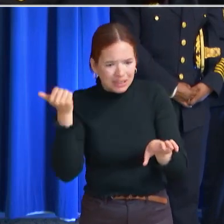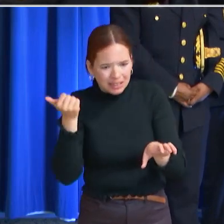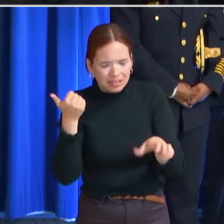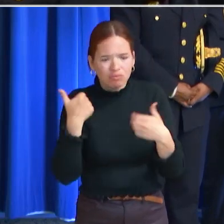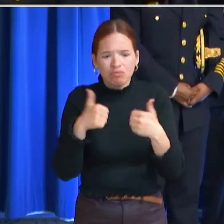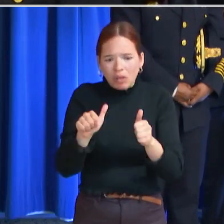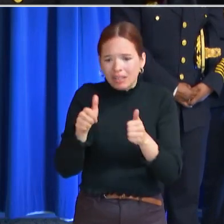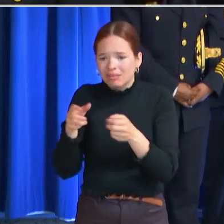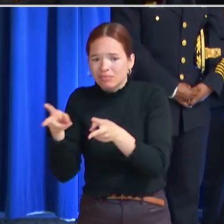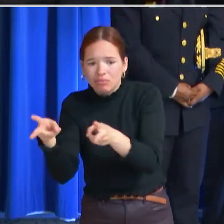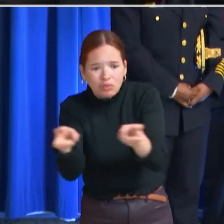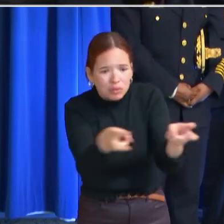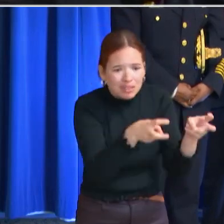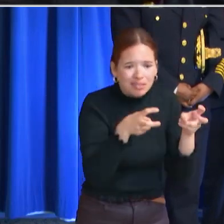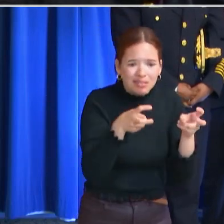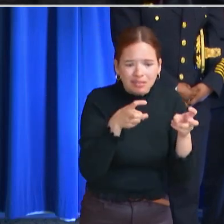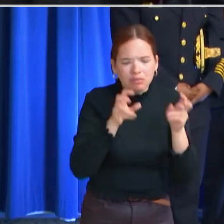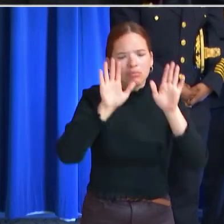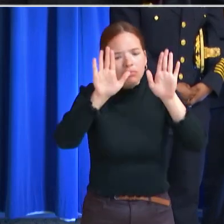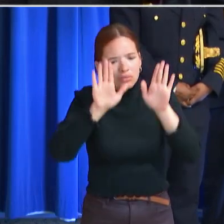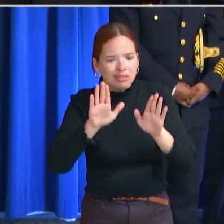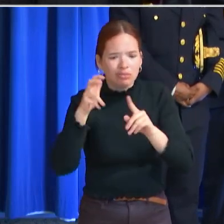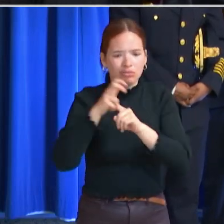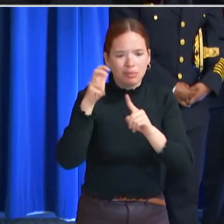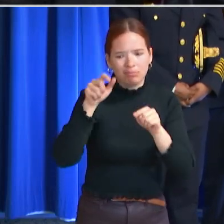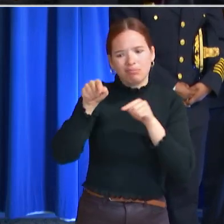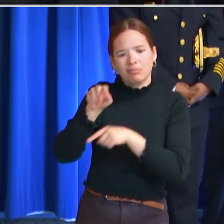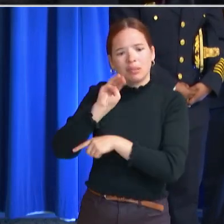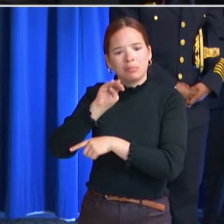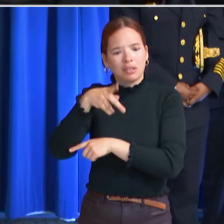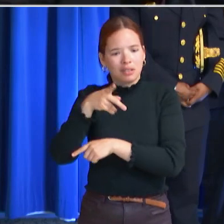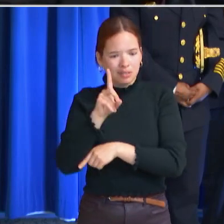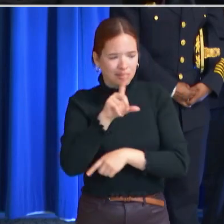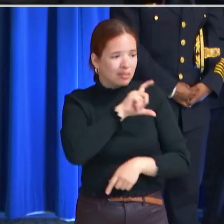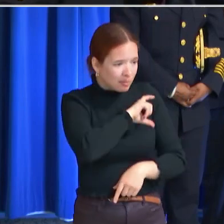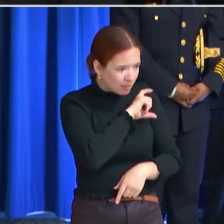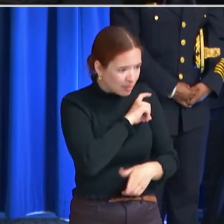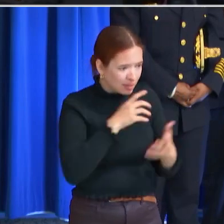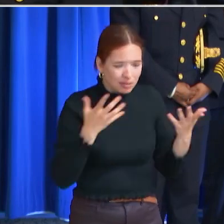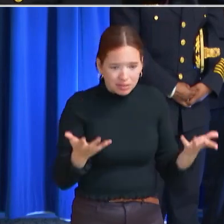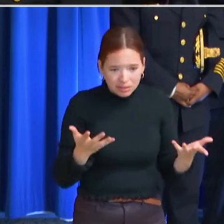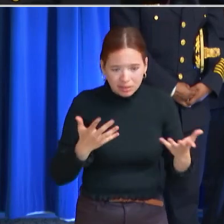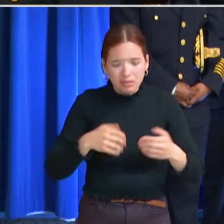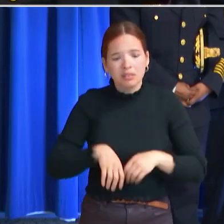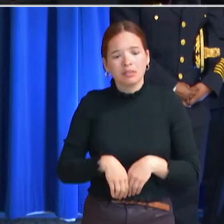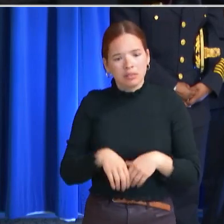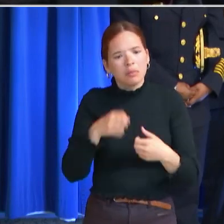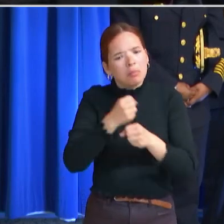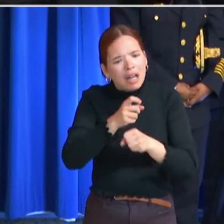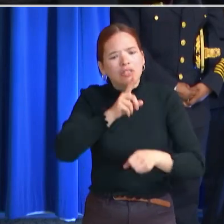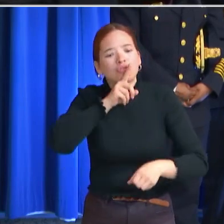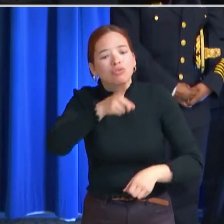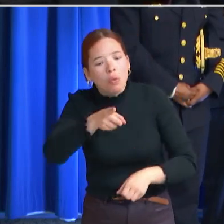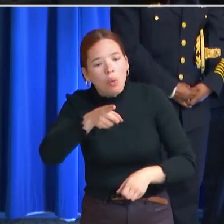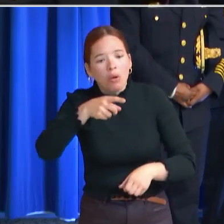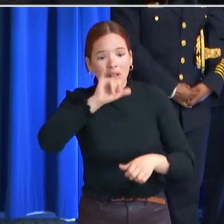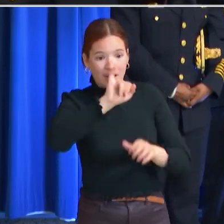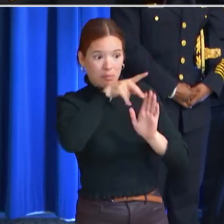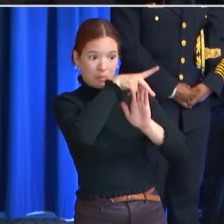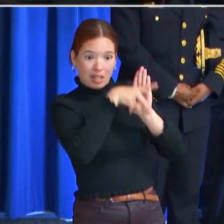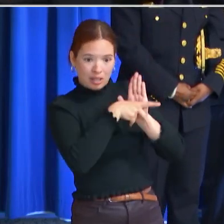best to serve at MPD. But that also includes making sure we have a policy in this